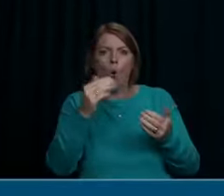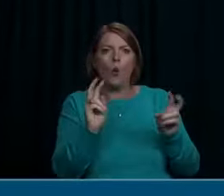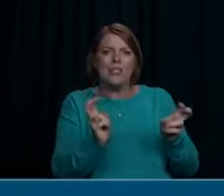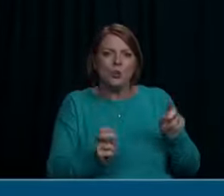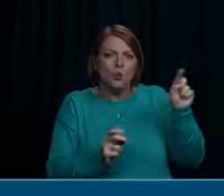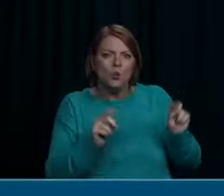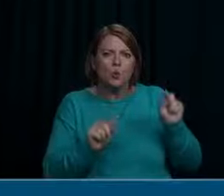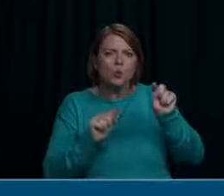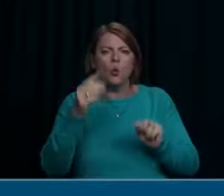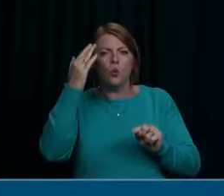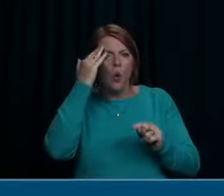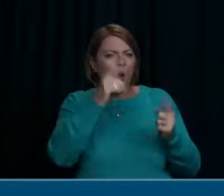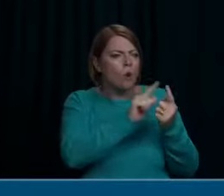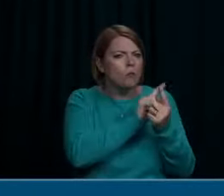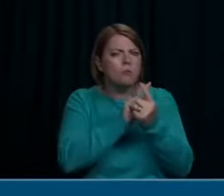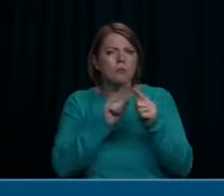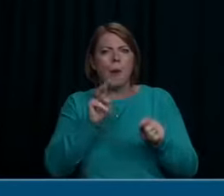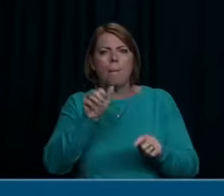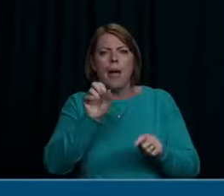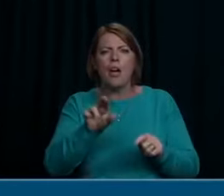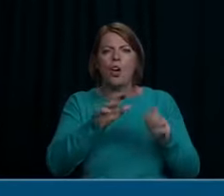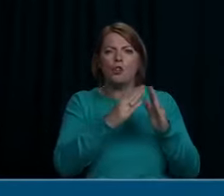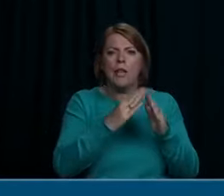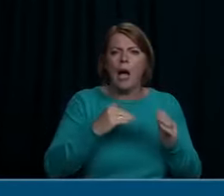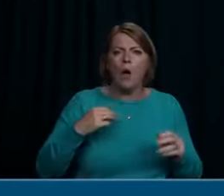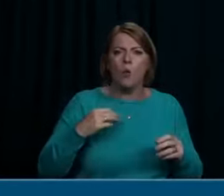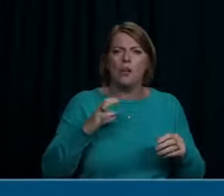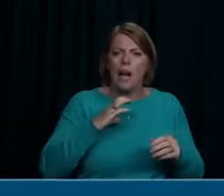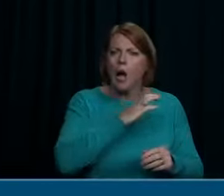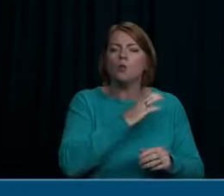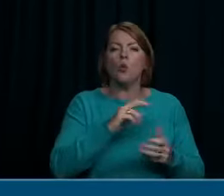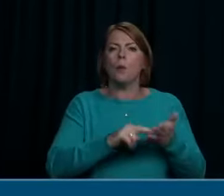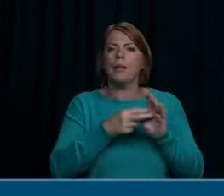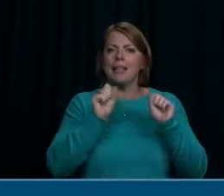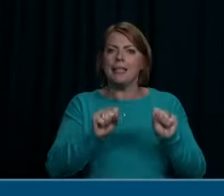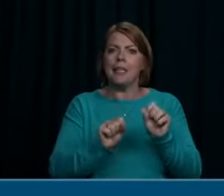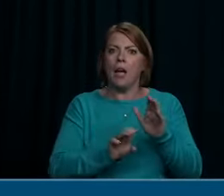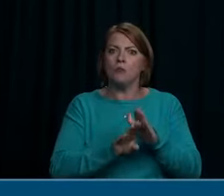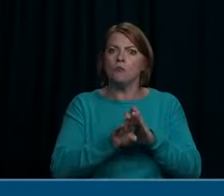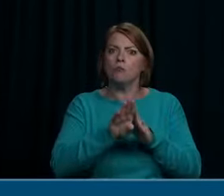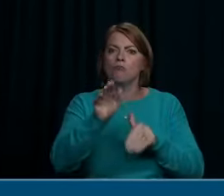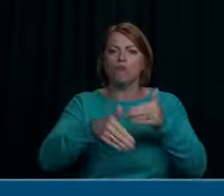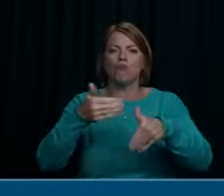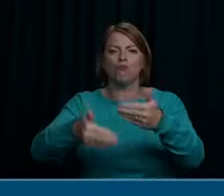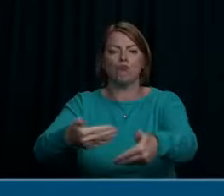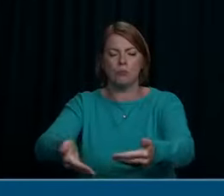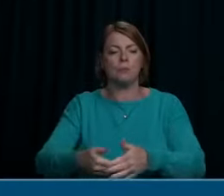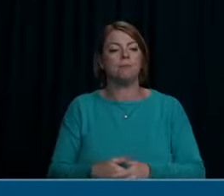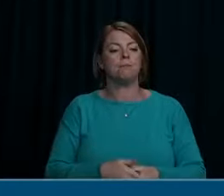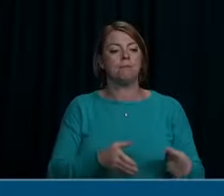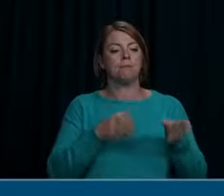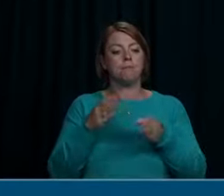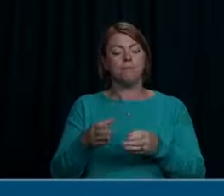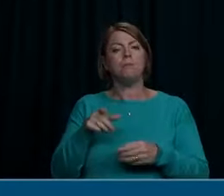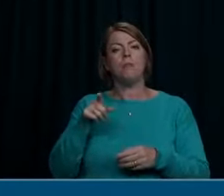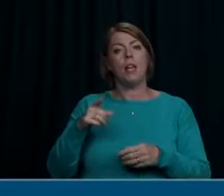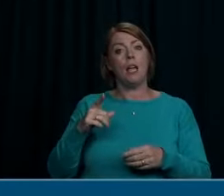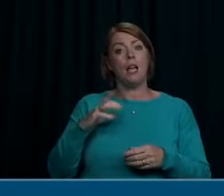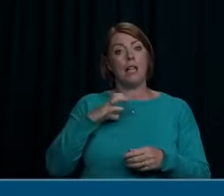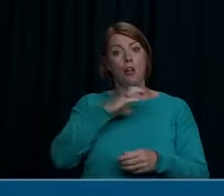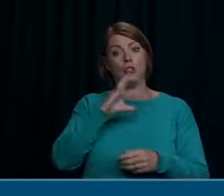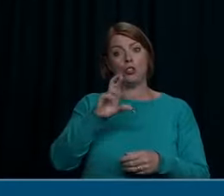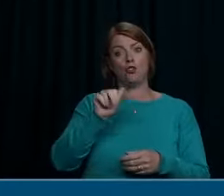town councils, and all of a sudden you're starting to get things done in that momentum fashion. And Congressman Crane was one of the